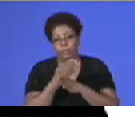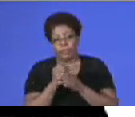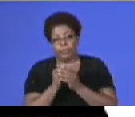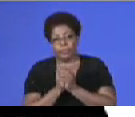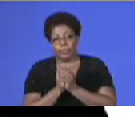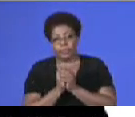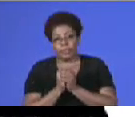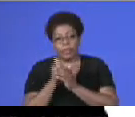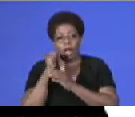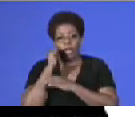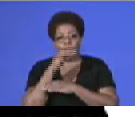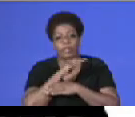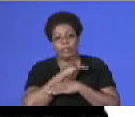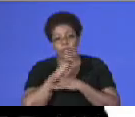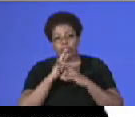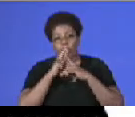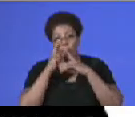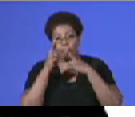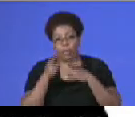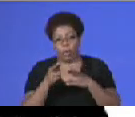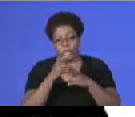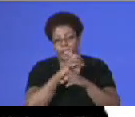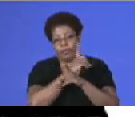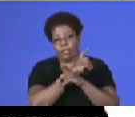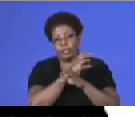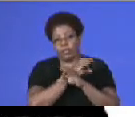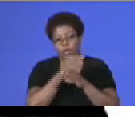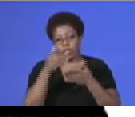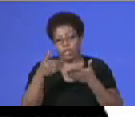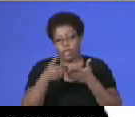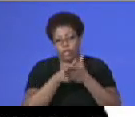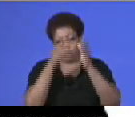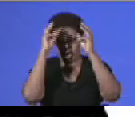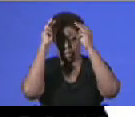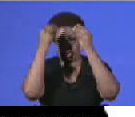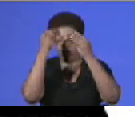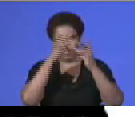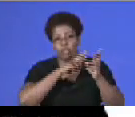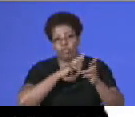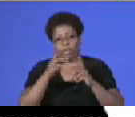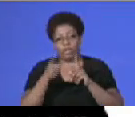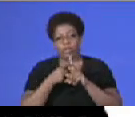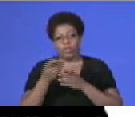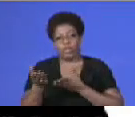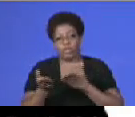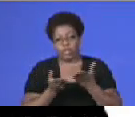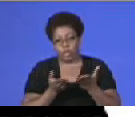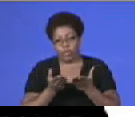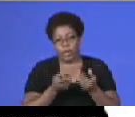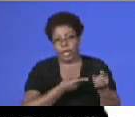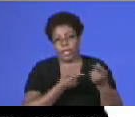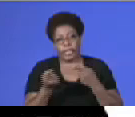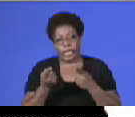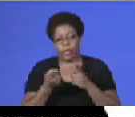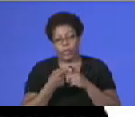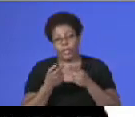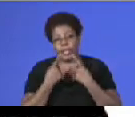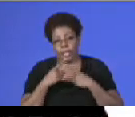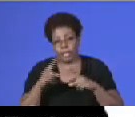organization. Aldevis Munnings reports that the Defense Force's new Commodore is ready to serve and came with a major